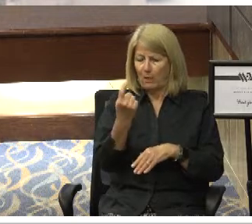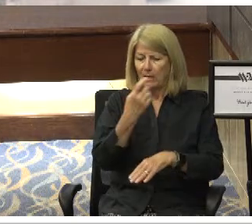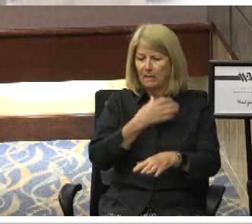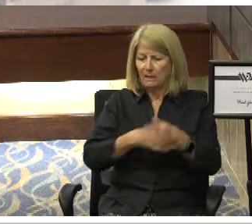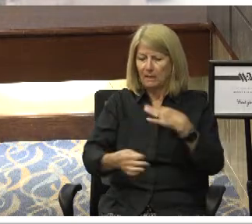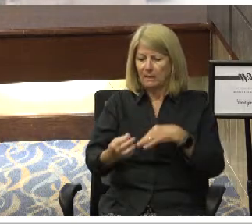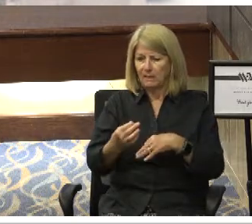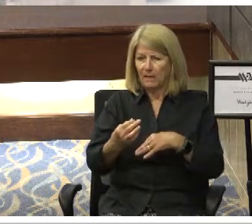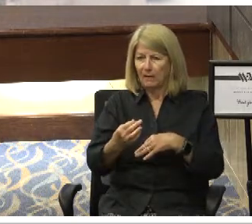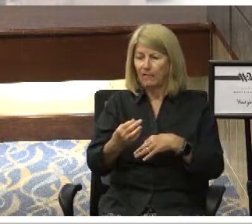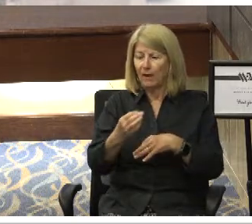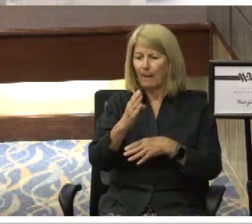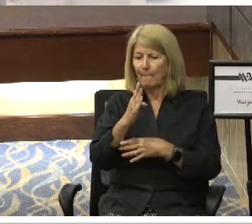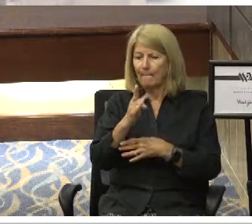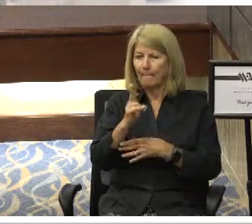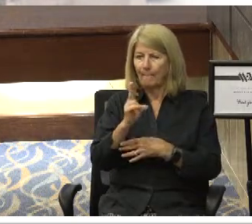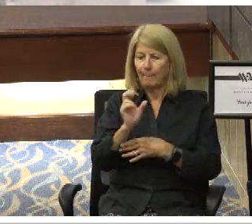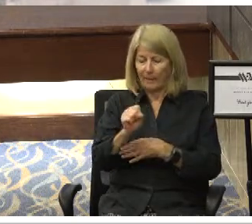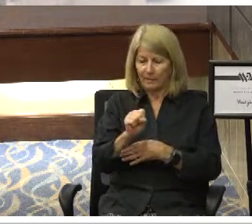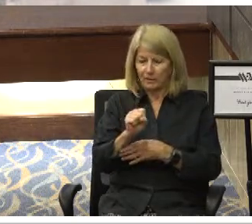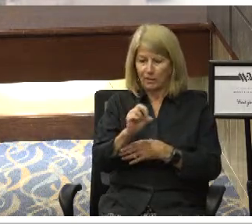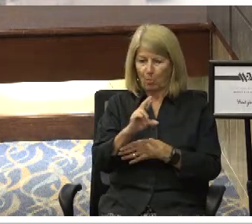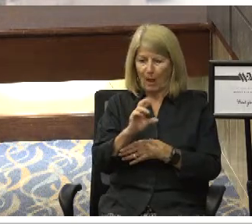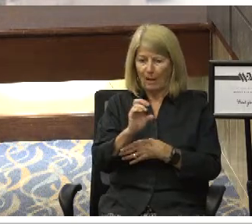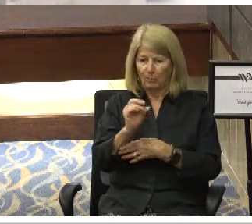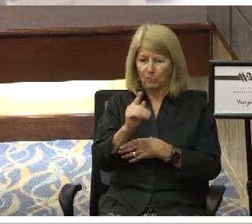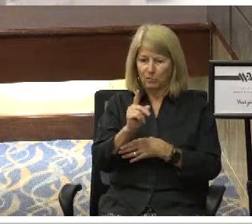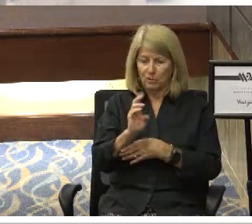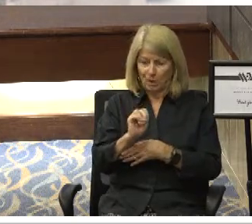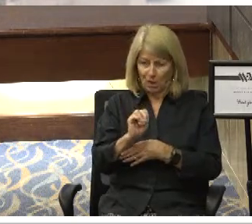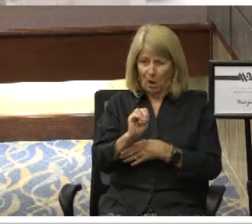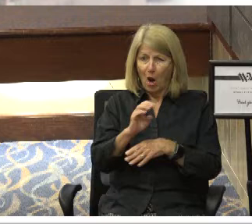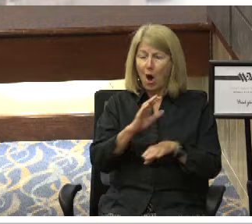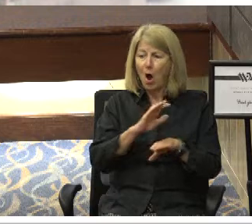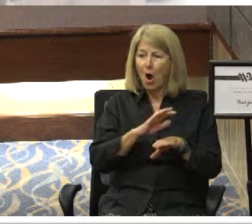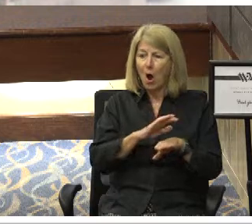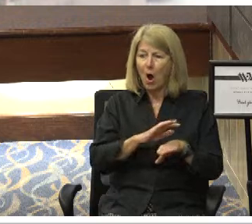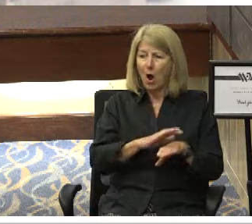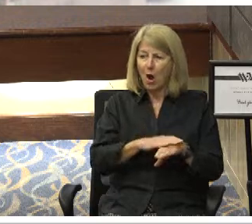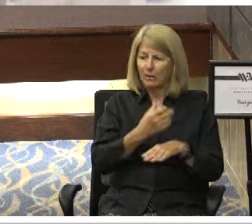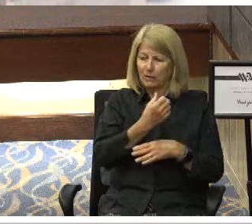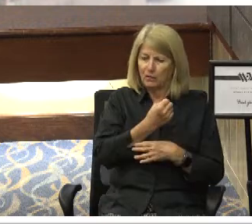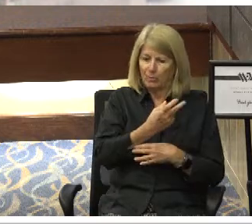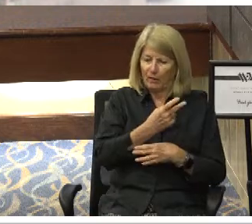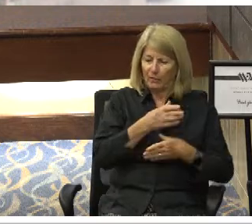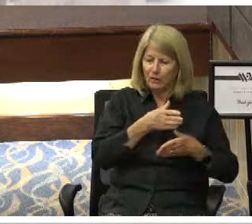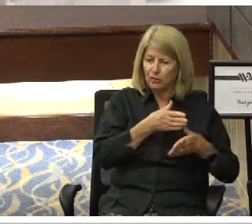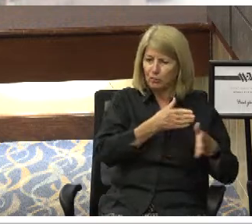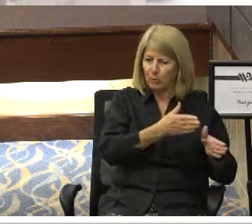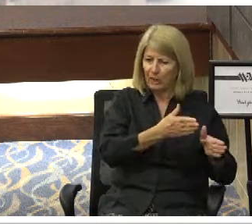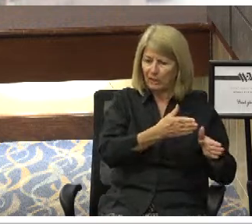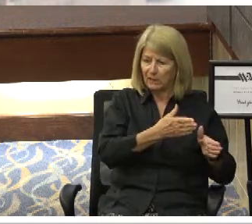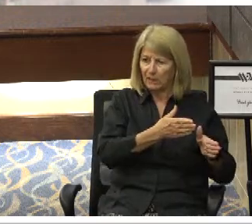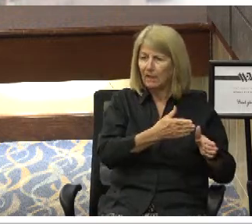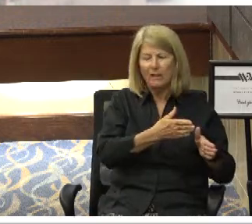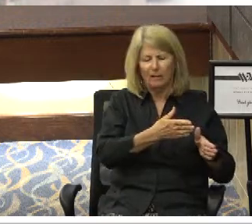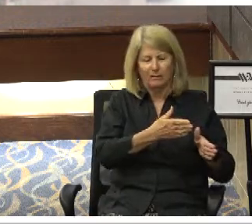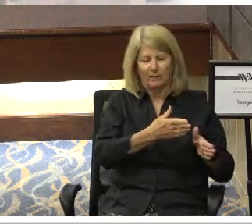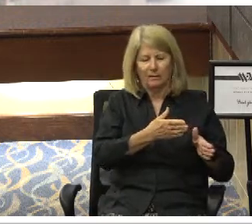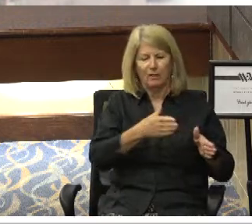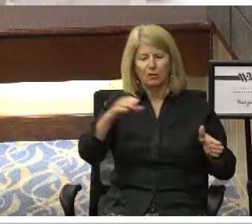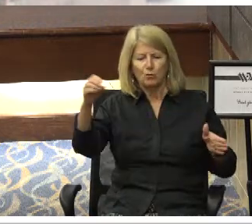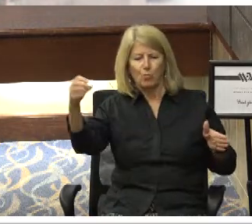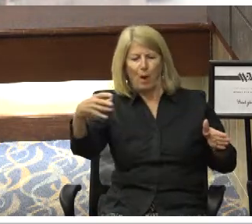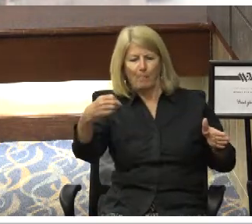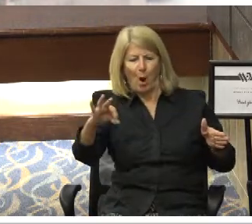12th Street. I think that if there's a way that we could have a secure drop-off on location, personally, that's a preference